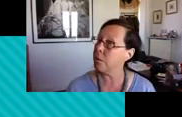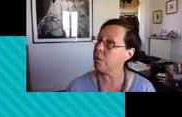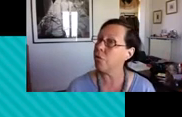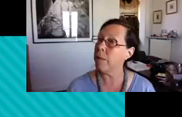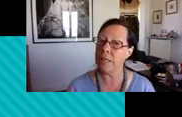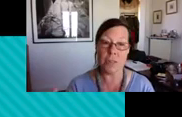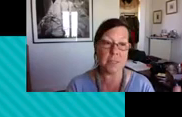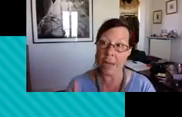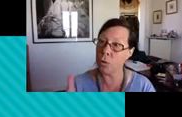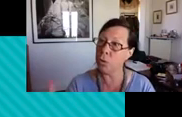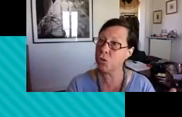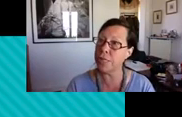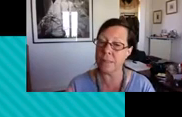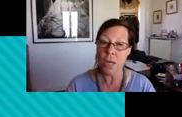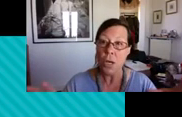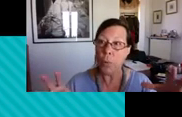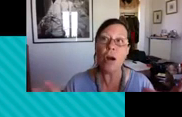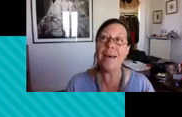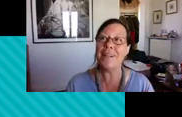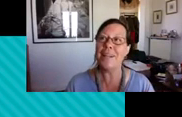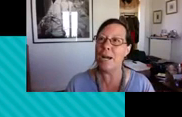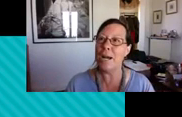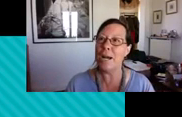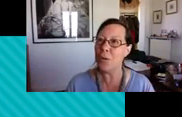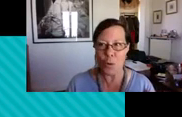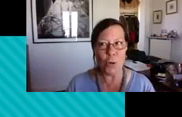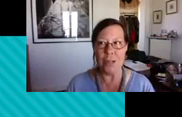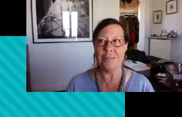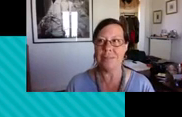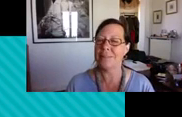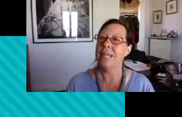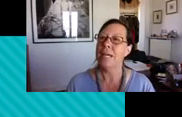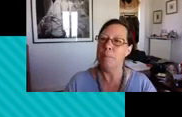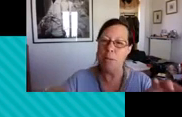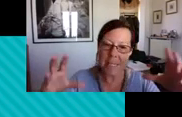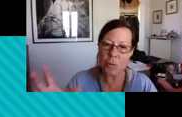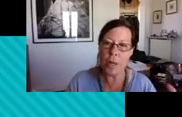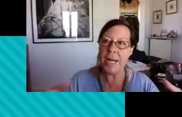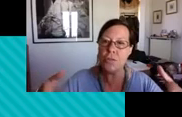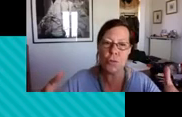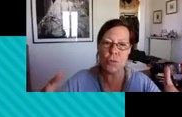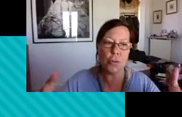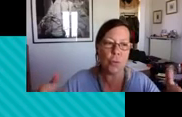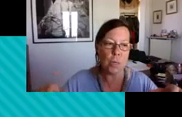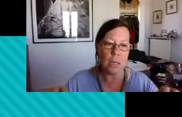political framing of these either-or choices. We are not in an either-or world, but it's a way